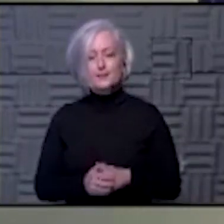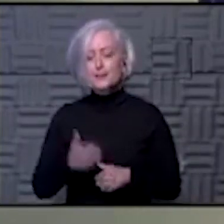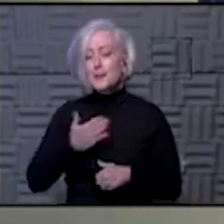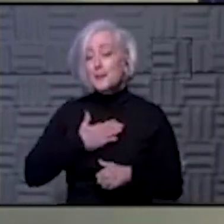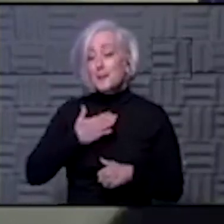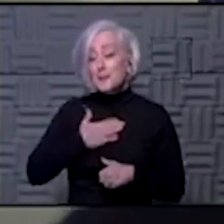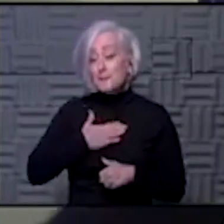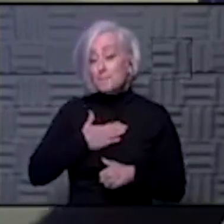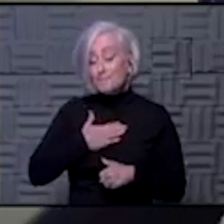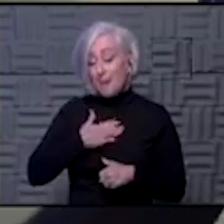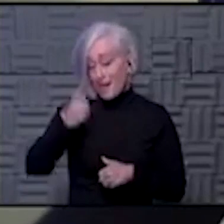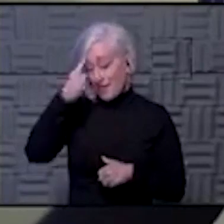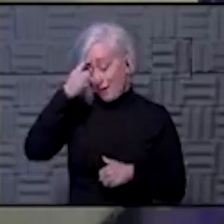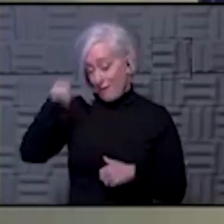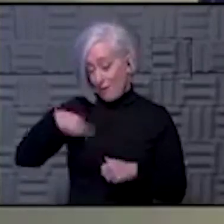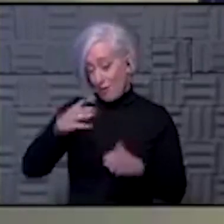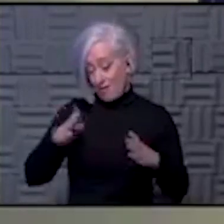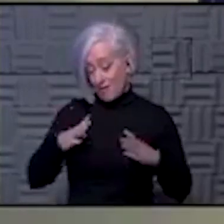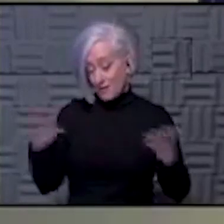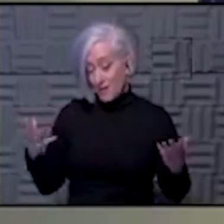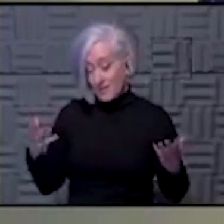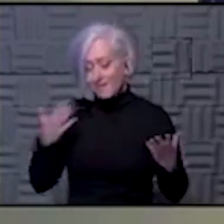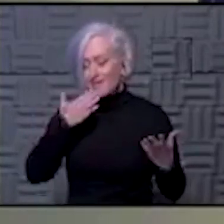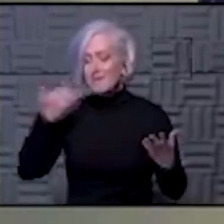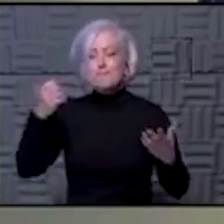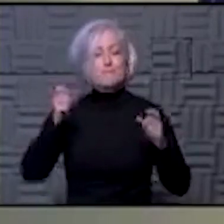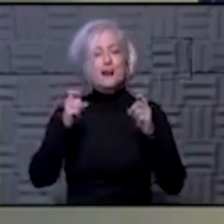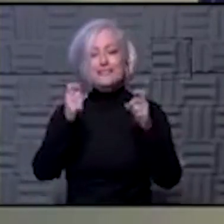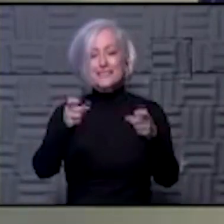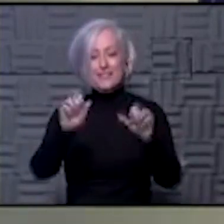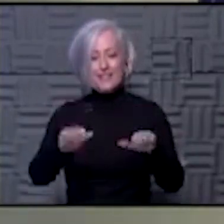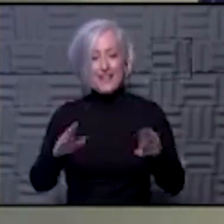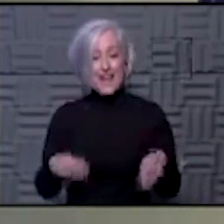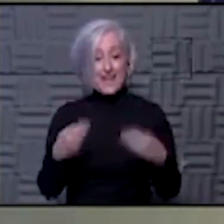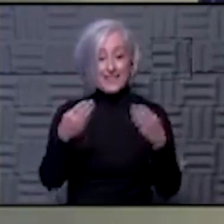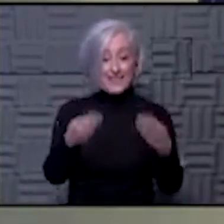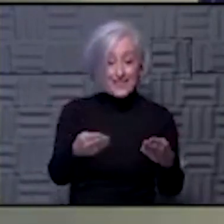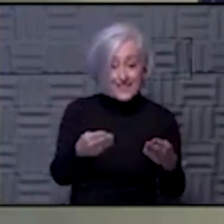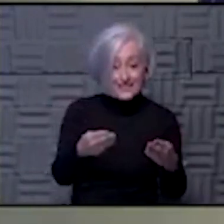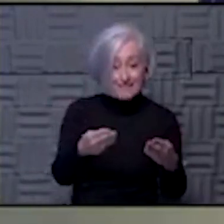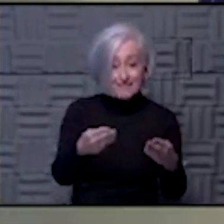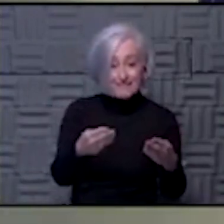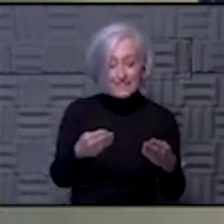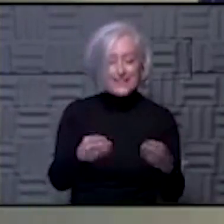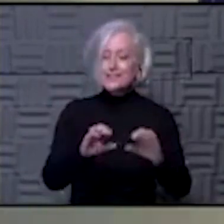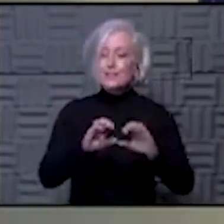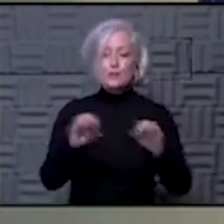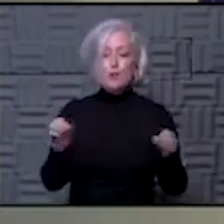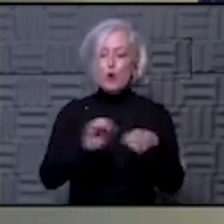best thing we can do in the holidays, the best gift, is to neither get nor give the virus.